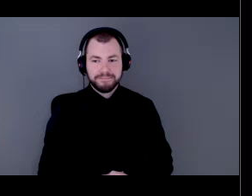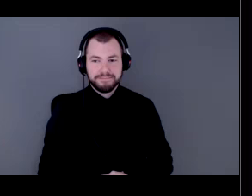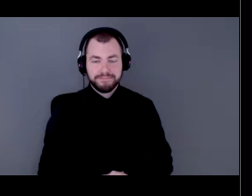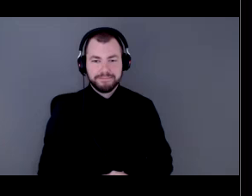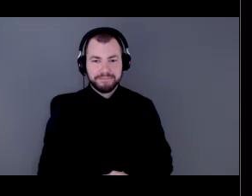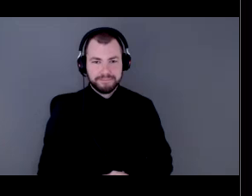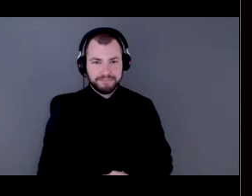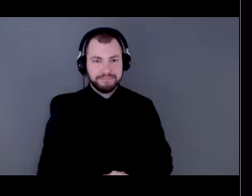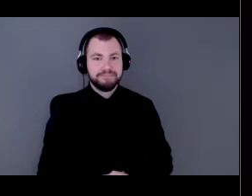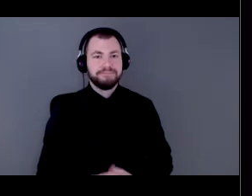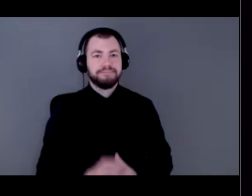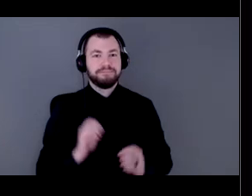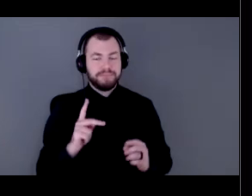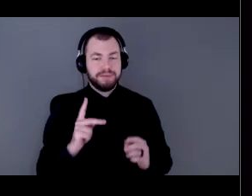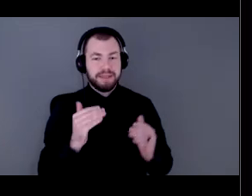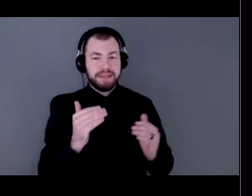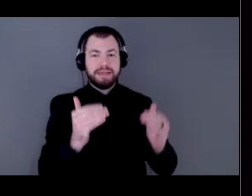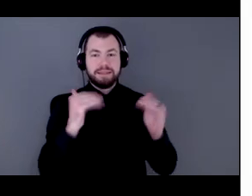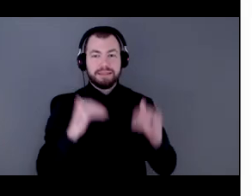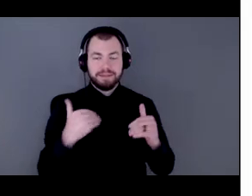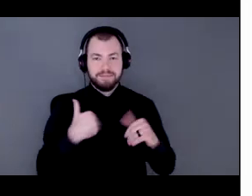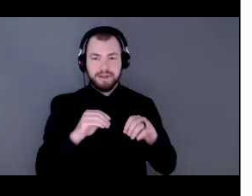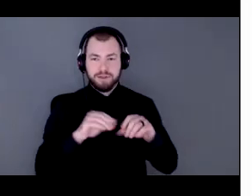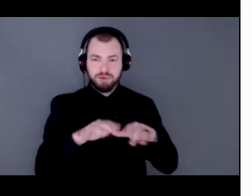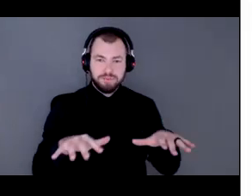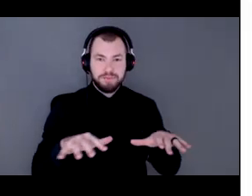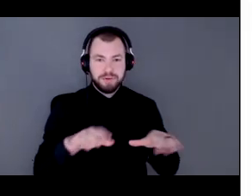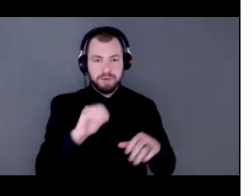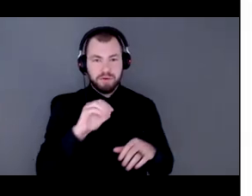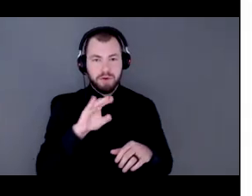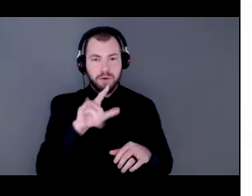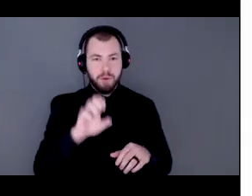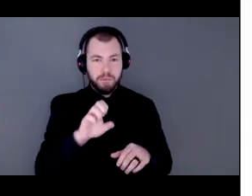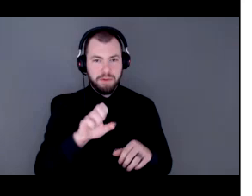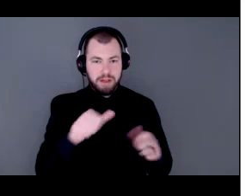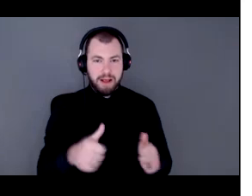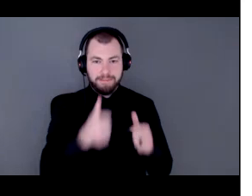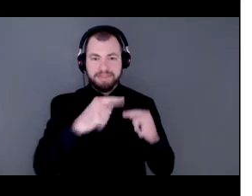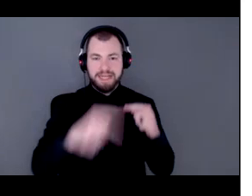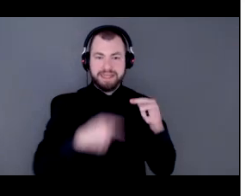All right, up next we have distributed mobile upcycling by Patrick Simpson.